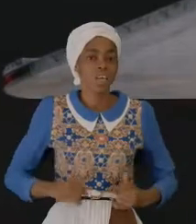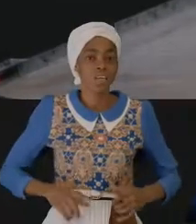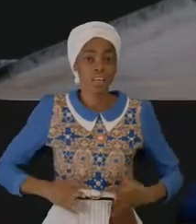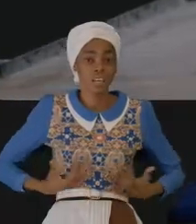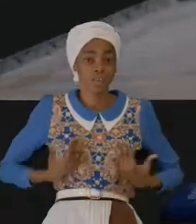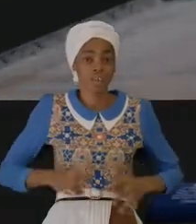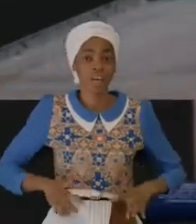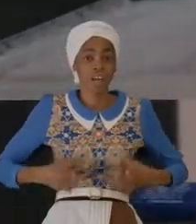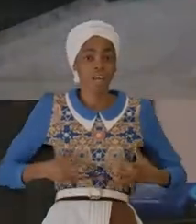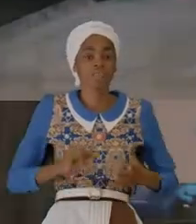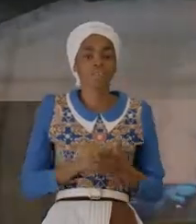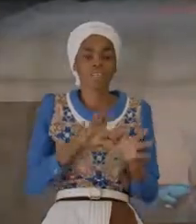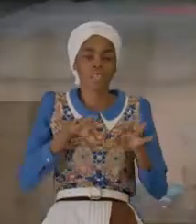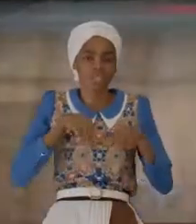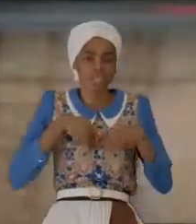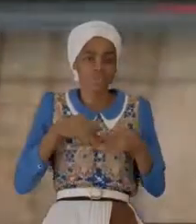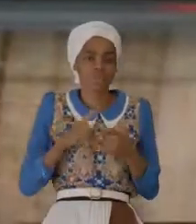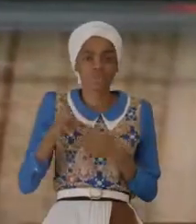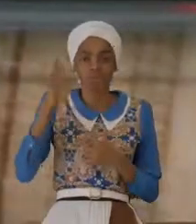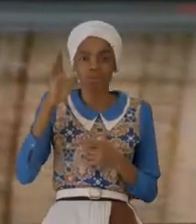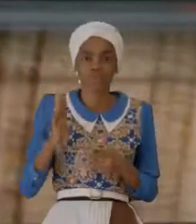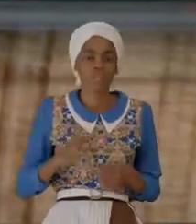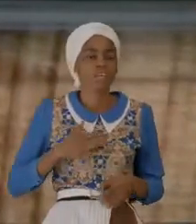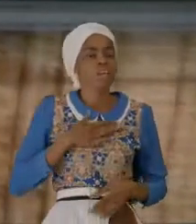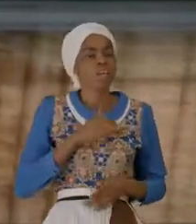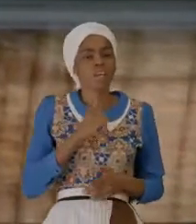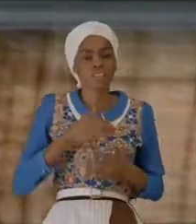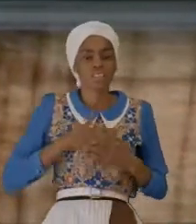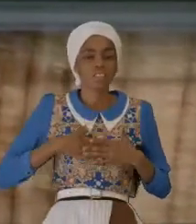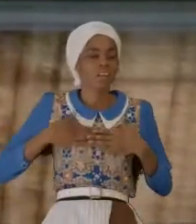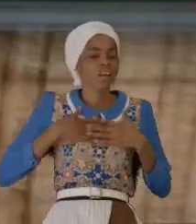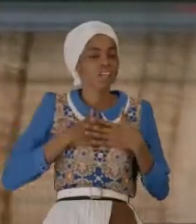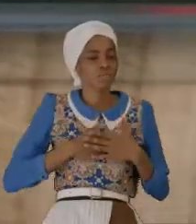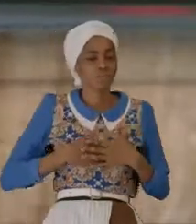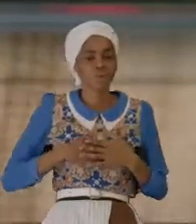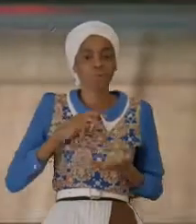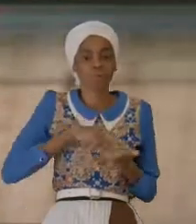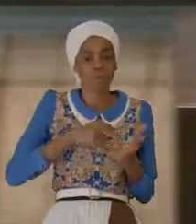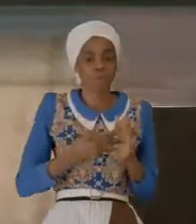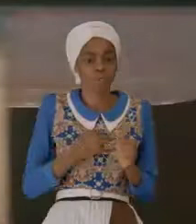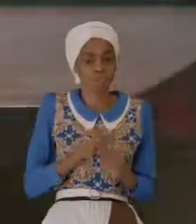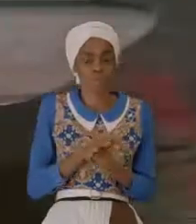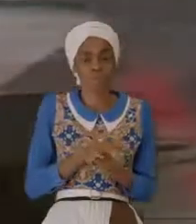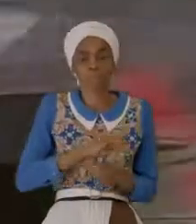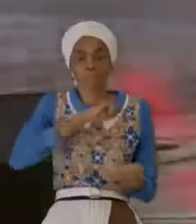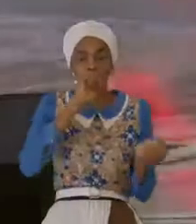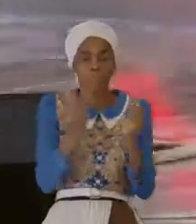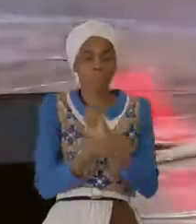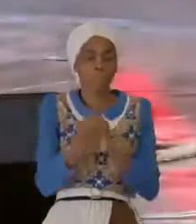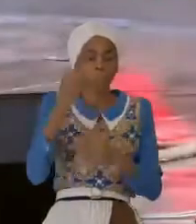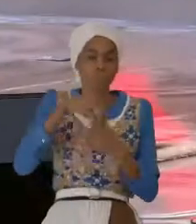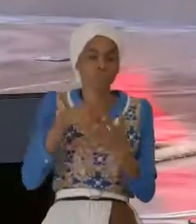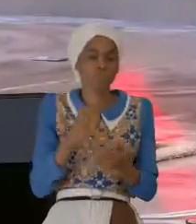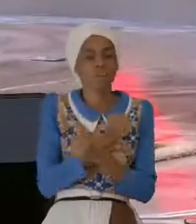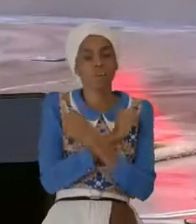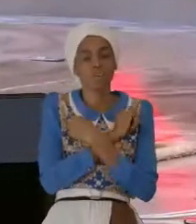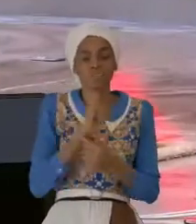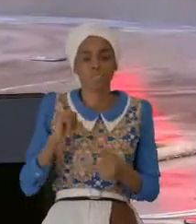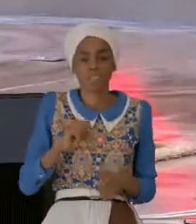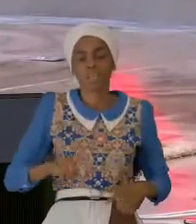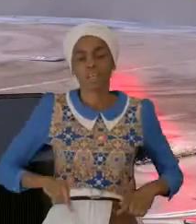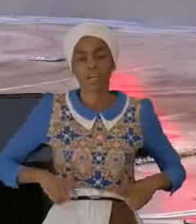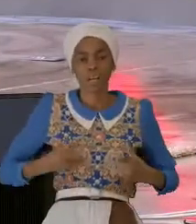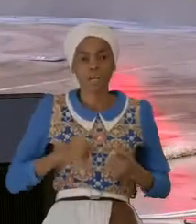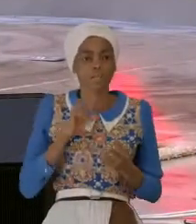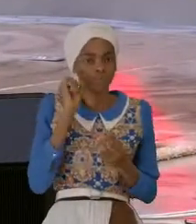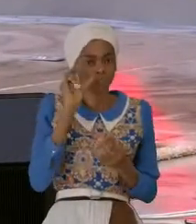God the delightful purposeful transformation into a loving life three things were looking at